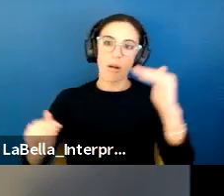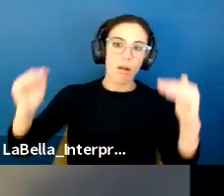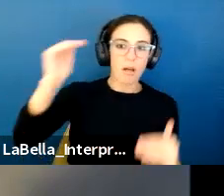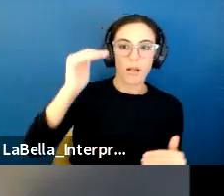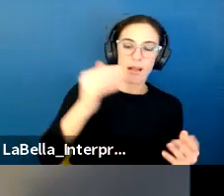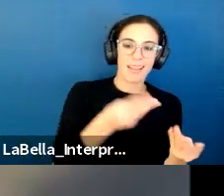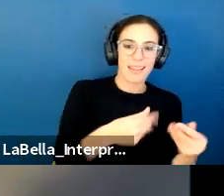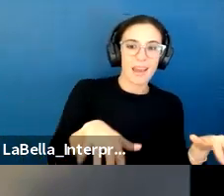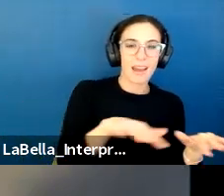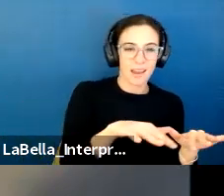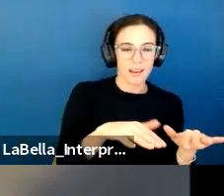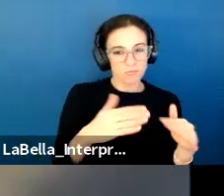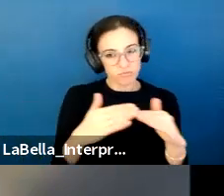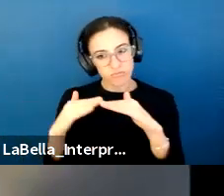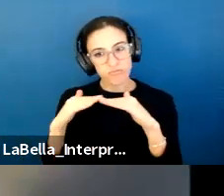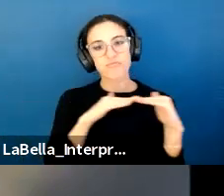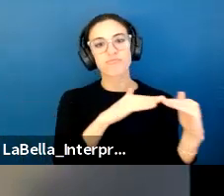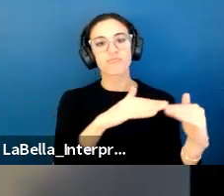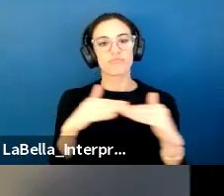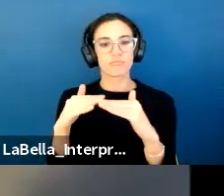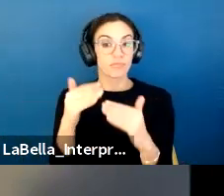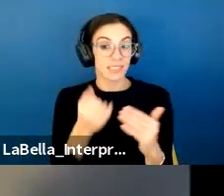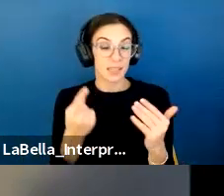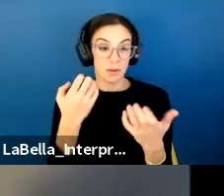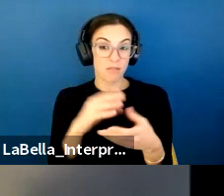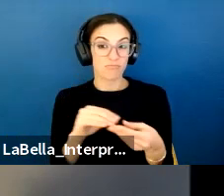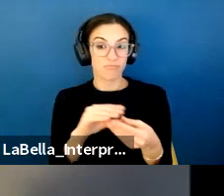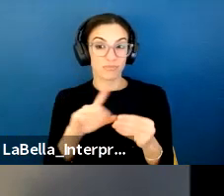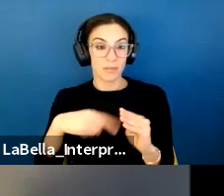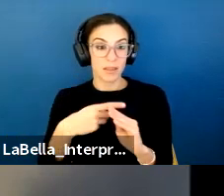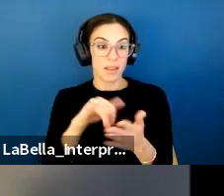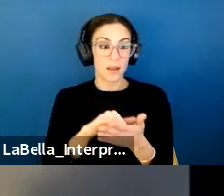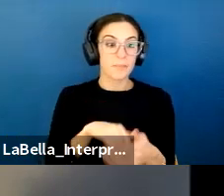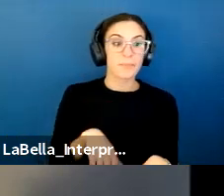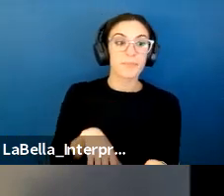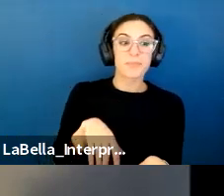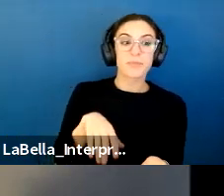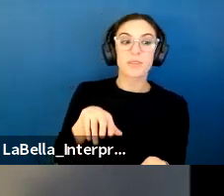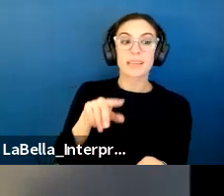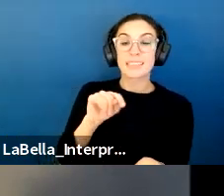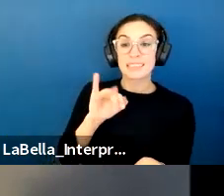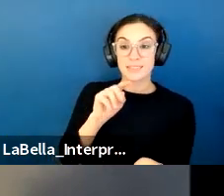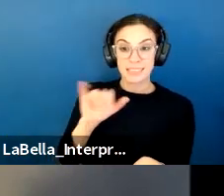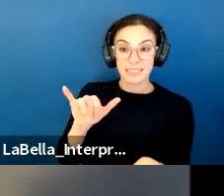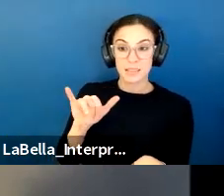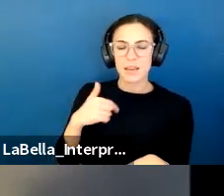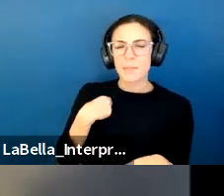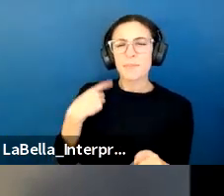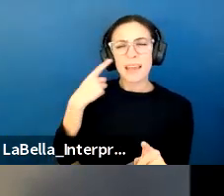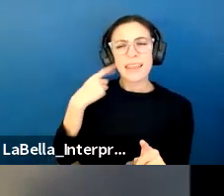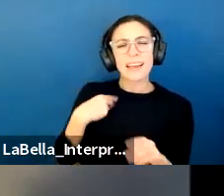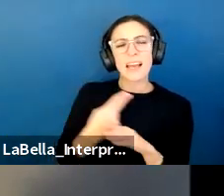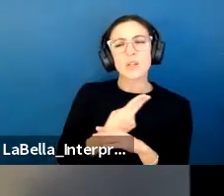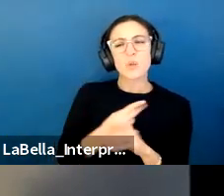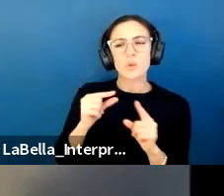Would anybody like to share anything on that? Well, I mean, I think that I think I use the word sustainable